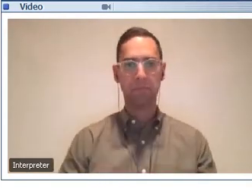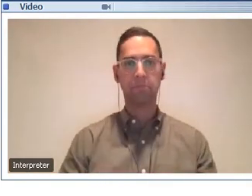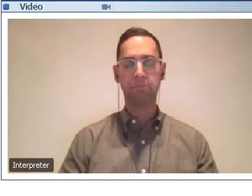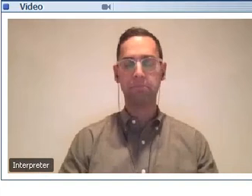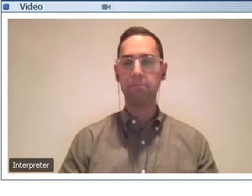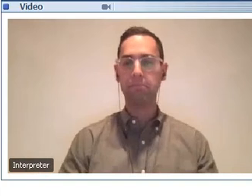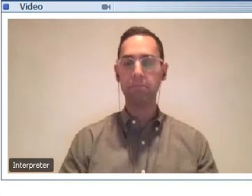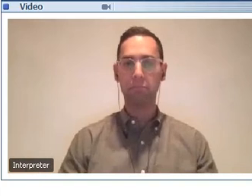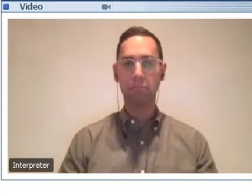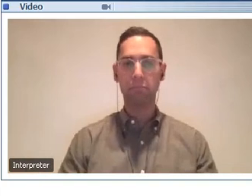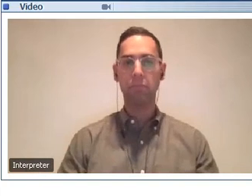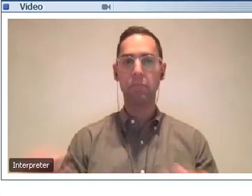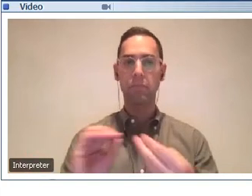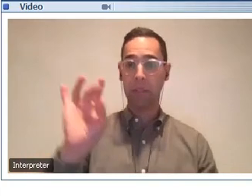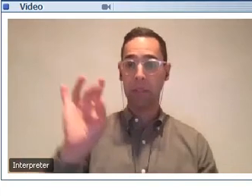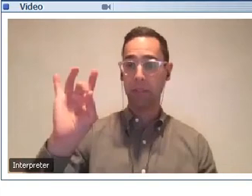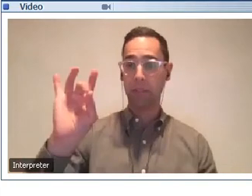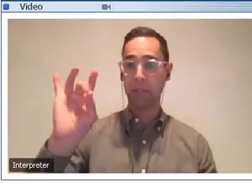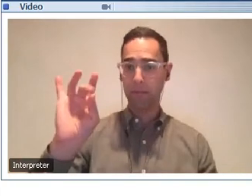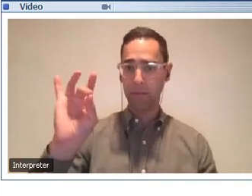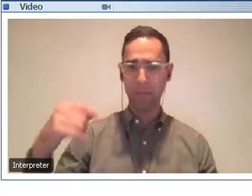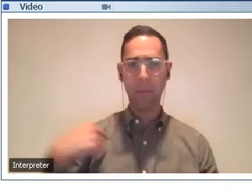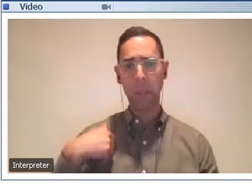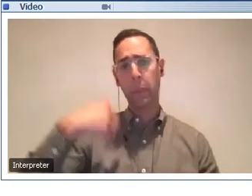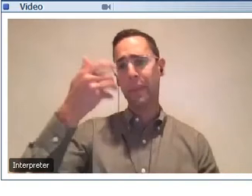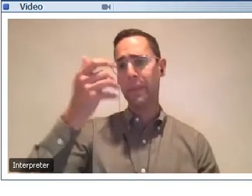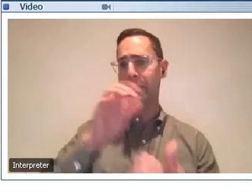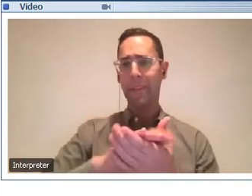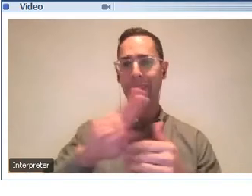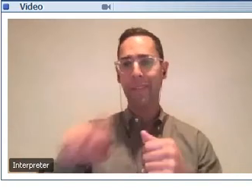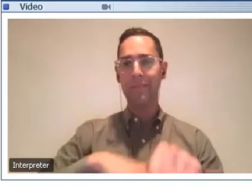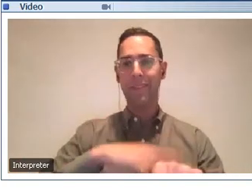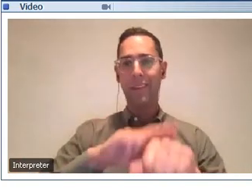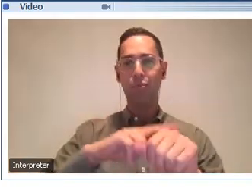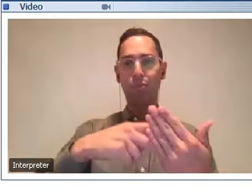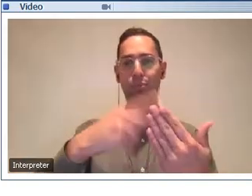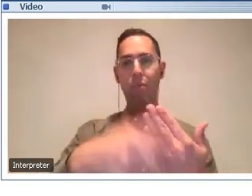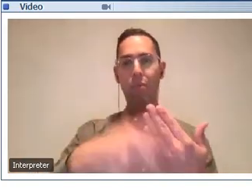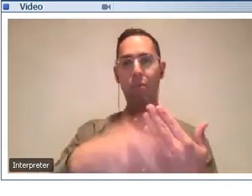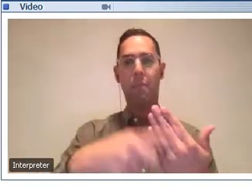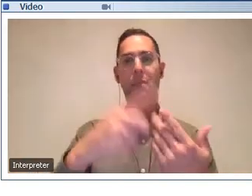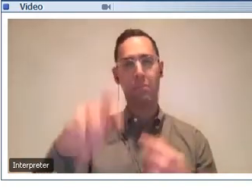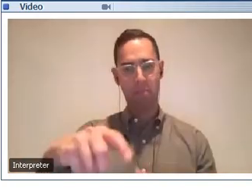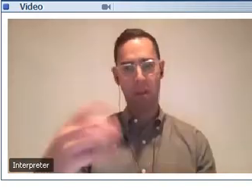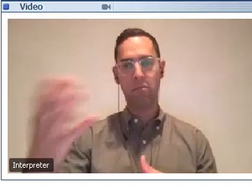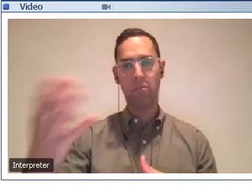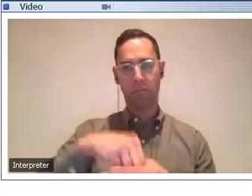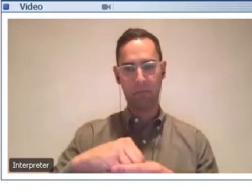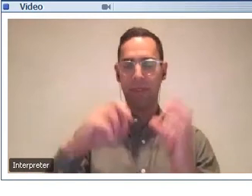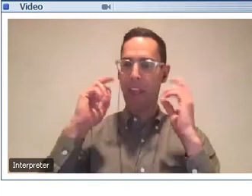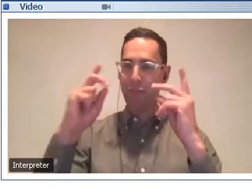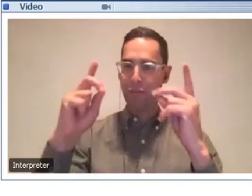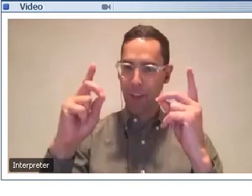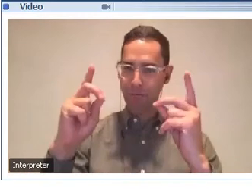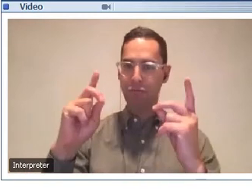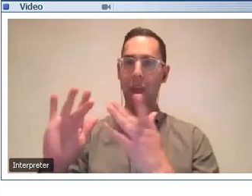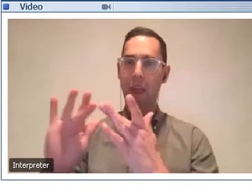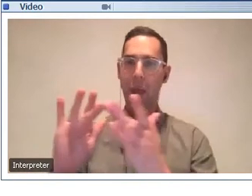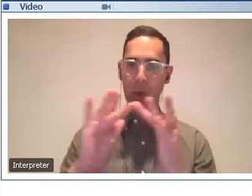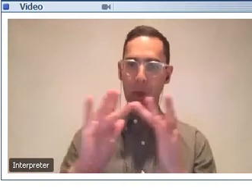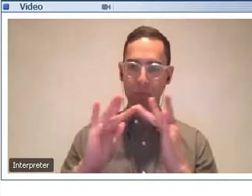In addition, we believe that a national program must incorporate broad education and outreach to